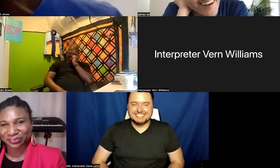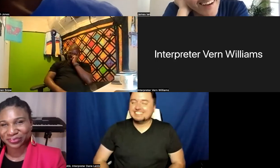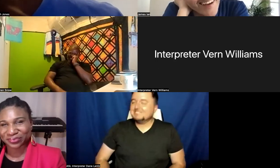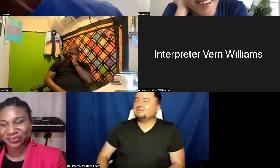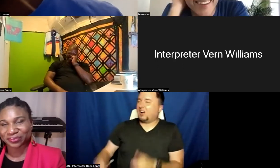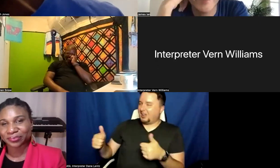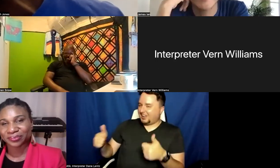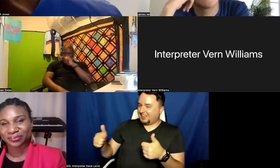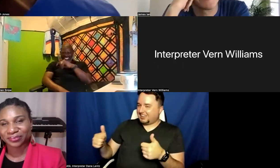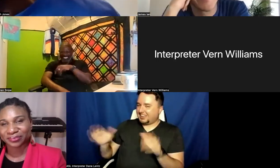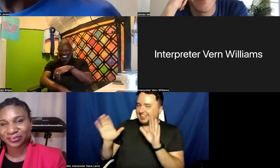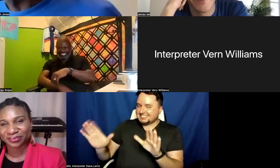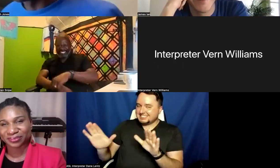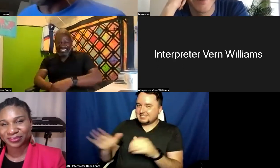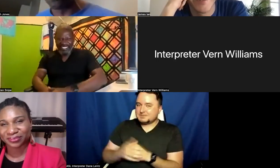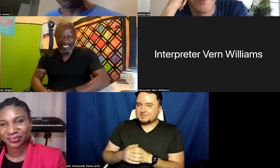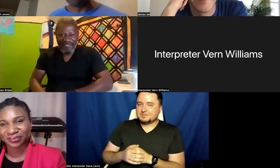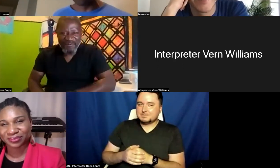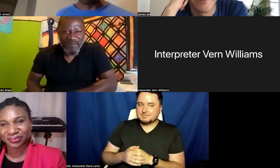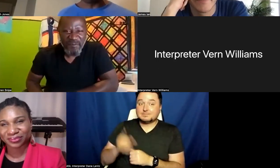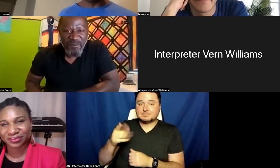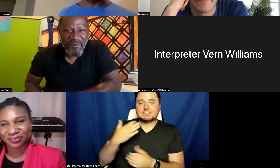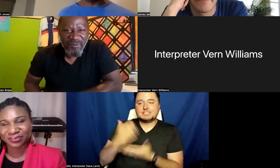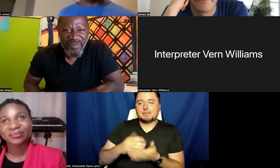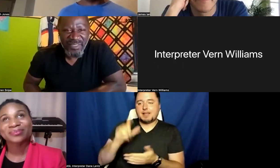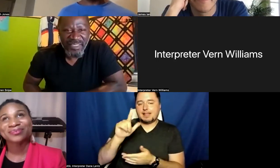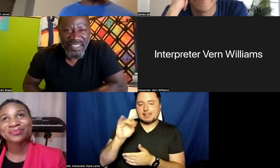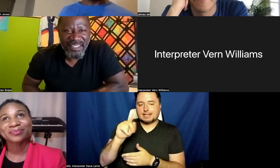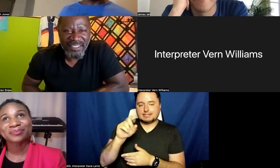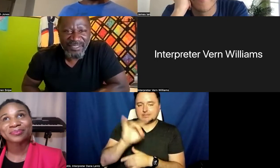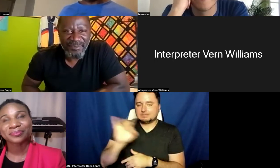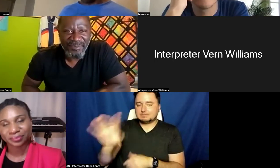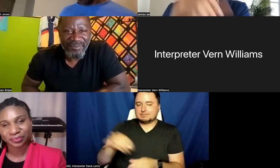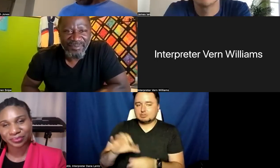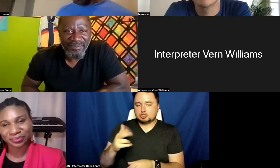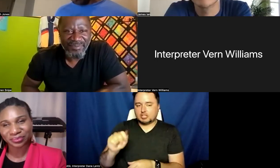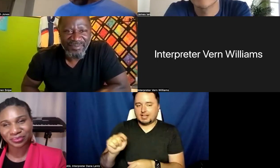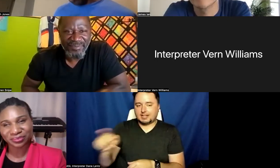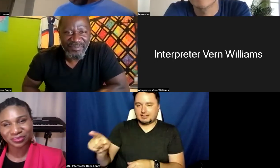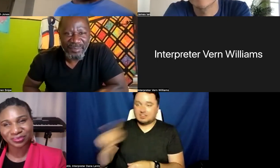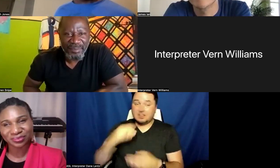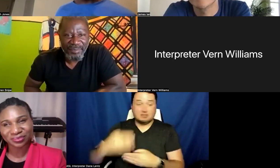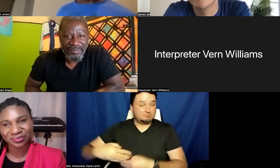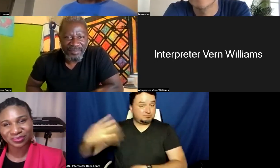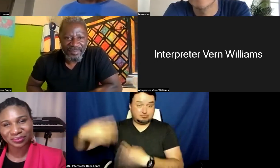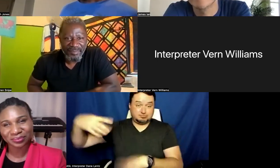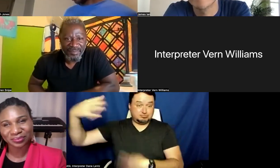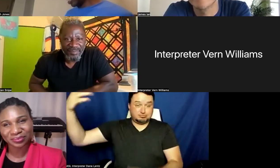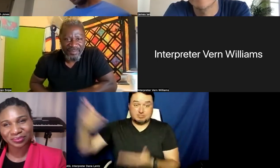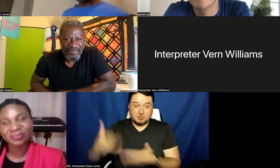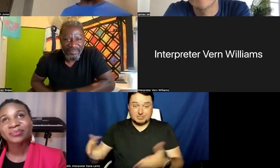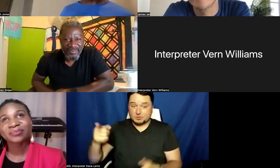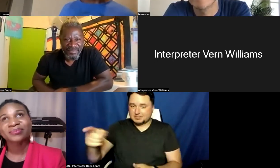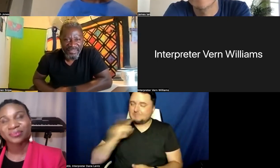Awesome. And we dropped some of your links in the chat. So the chat is full of resources. Make sure you